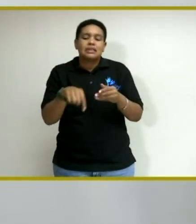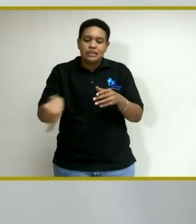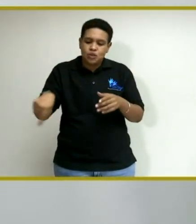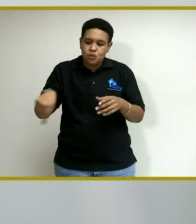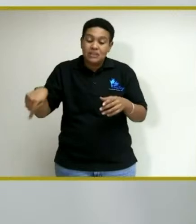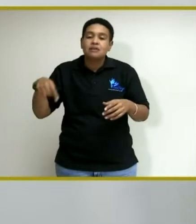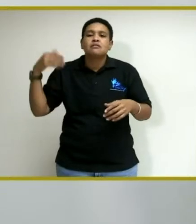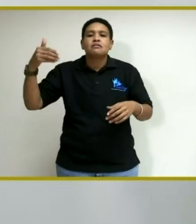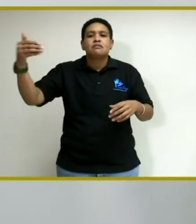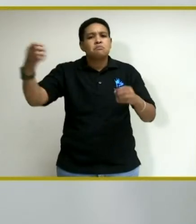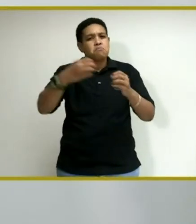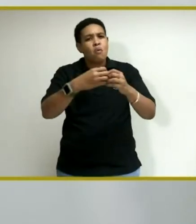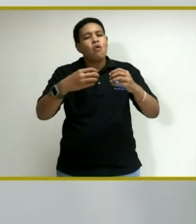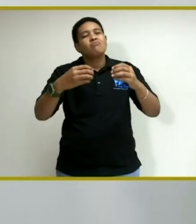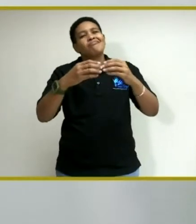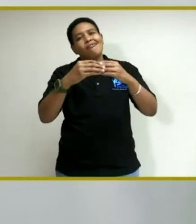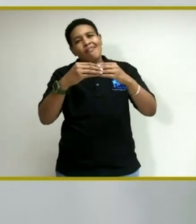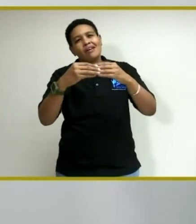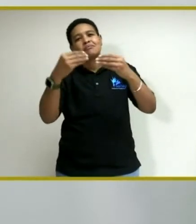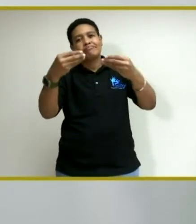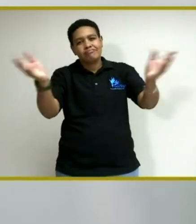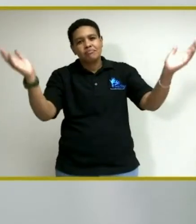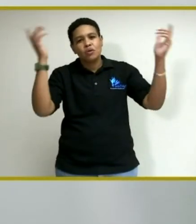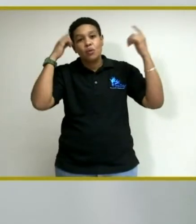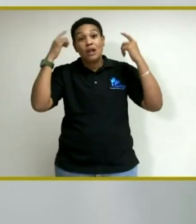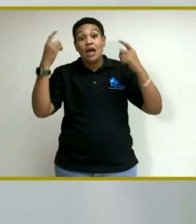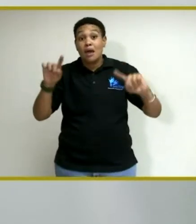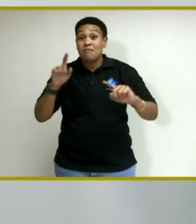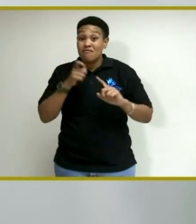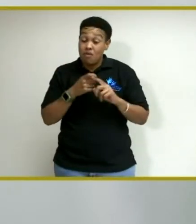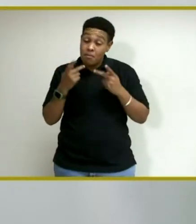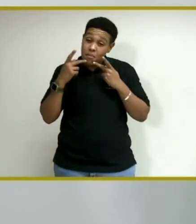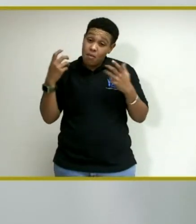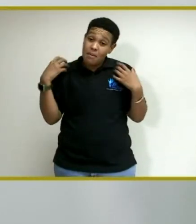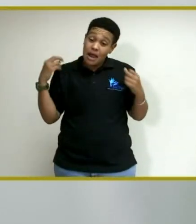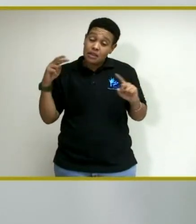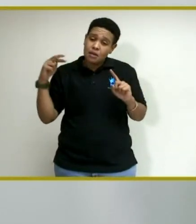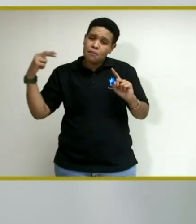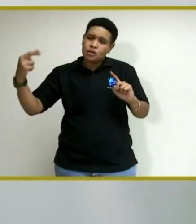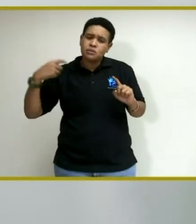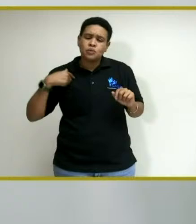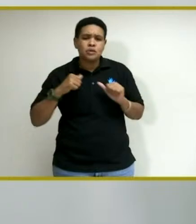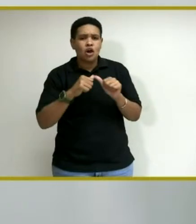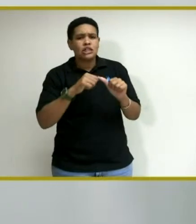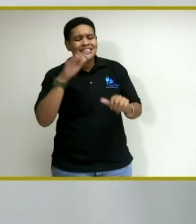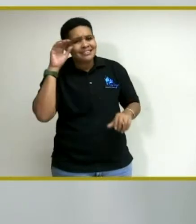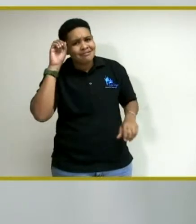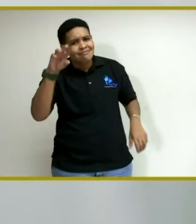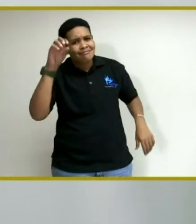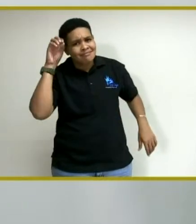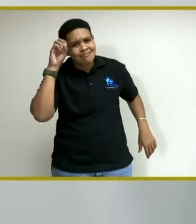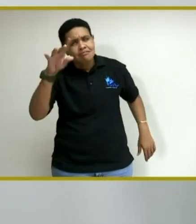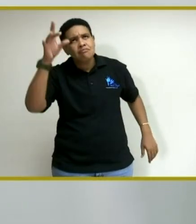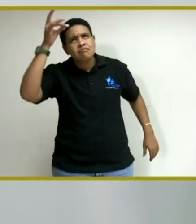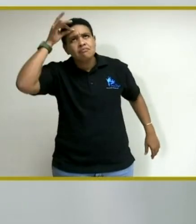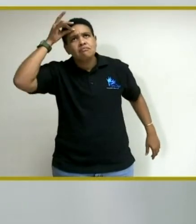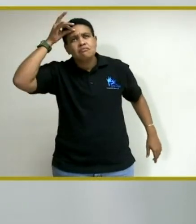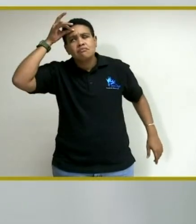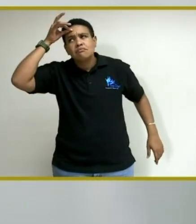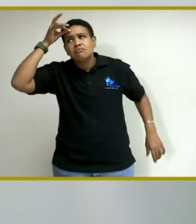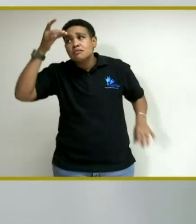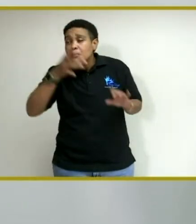come. It's important, though, that from a public health perspective, that we continue to drive the message